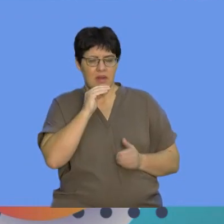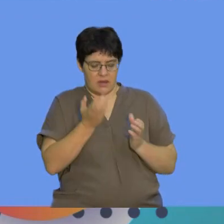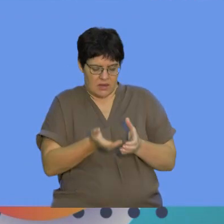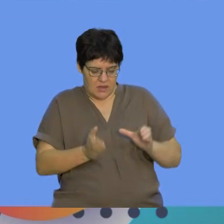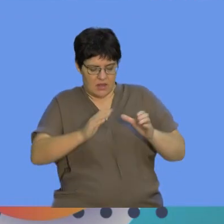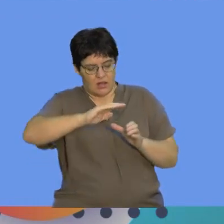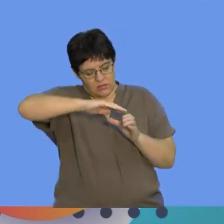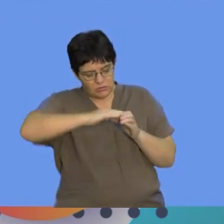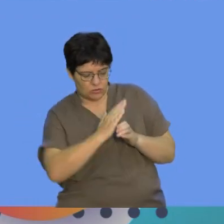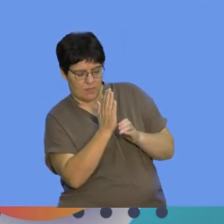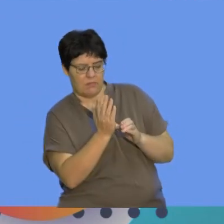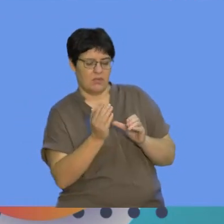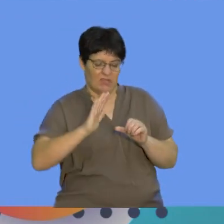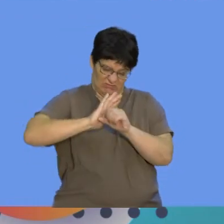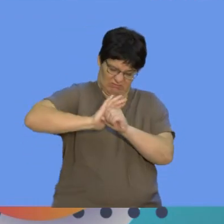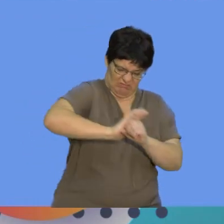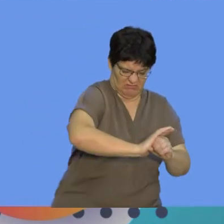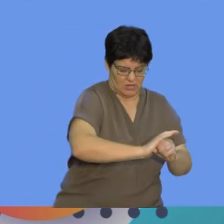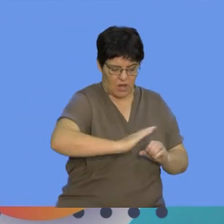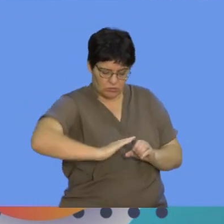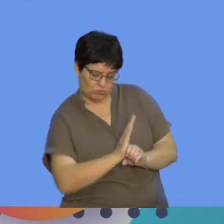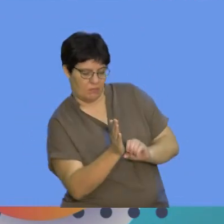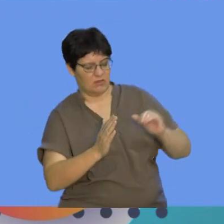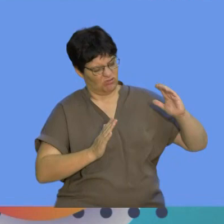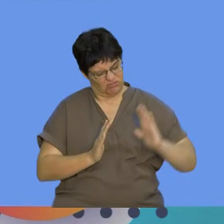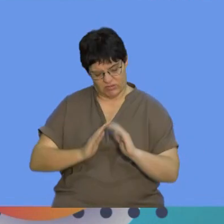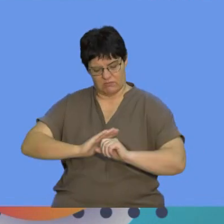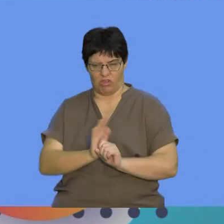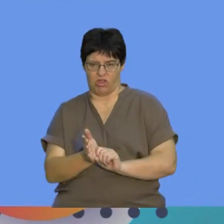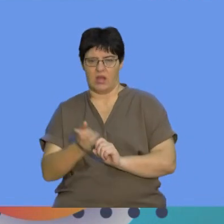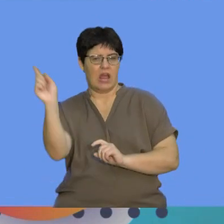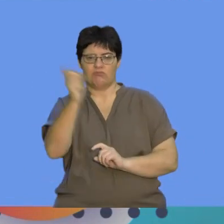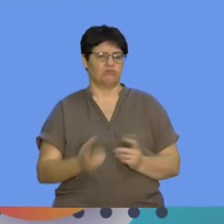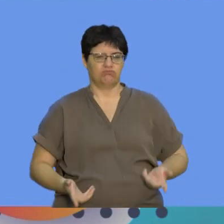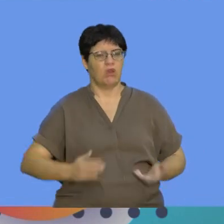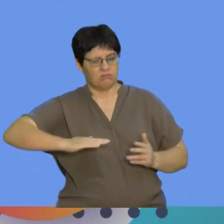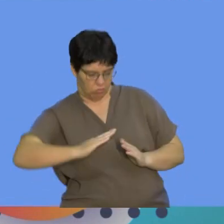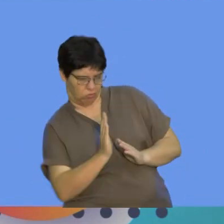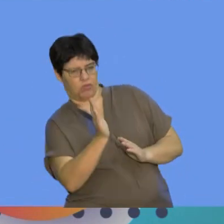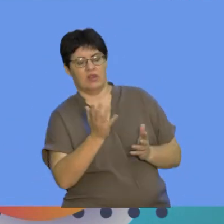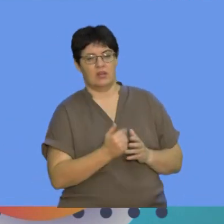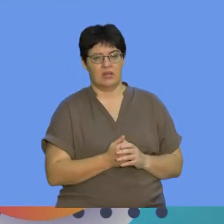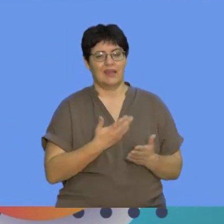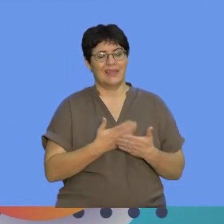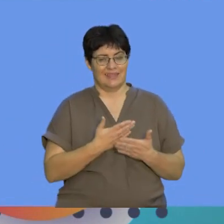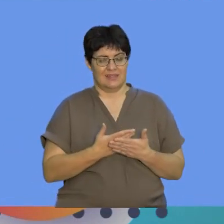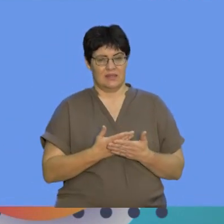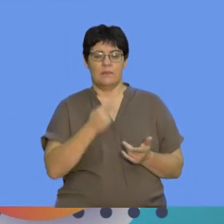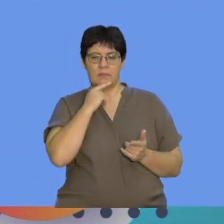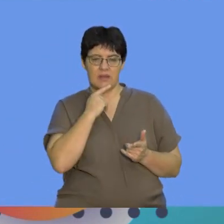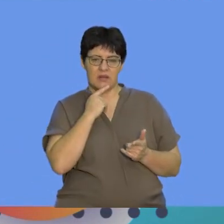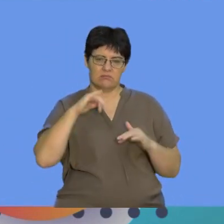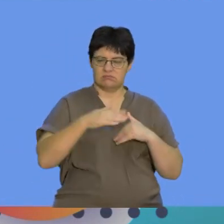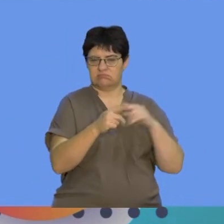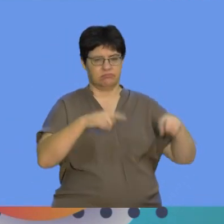any shape that we wish to have. So a material that is malleable can be actually shaped